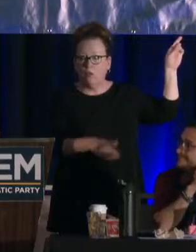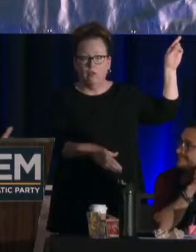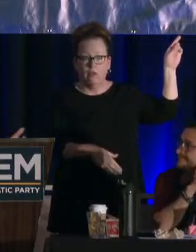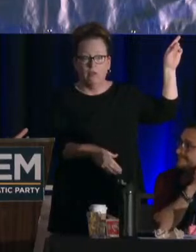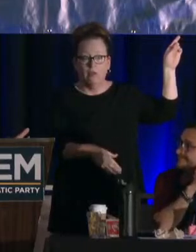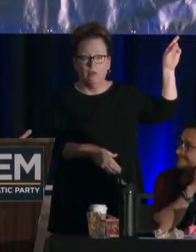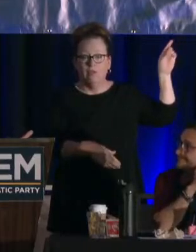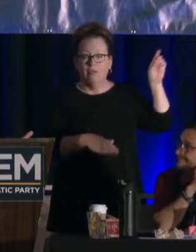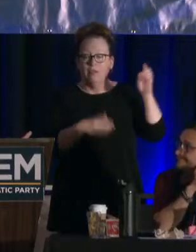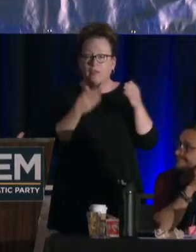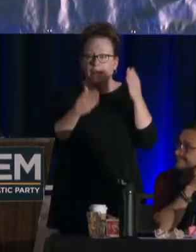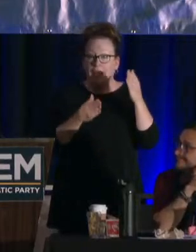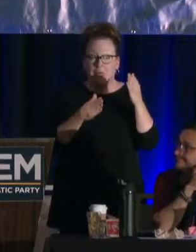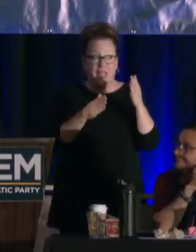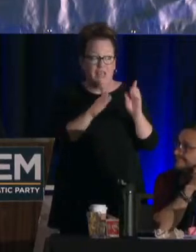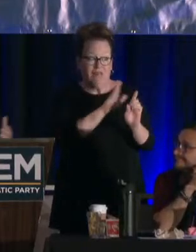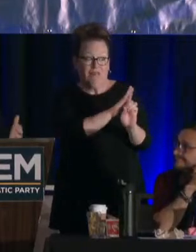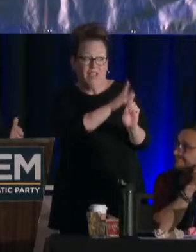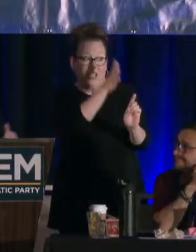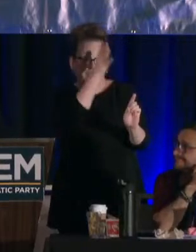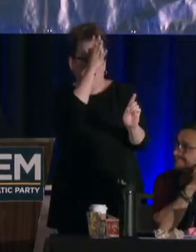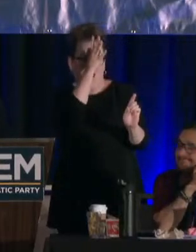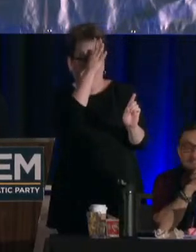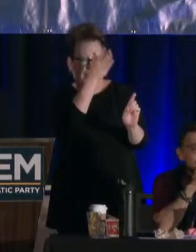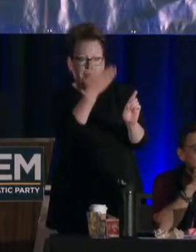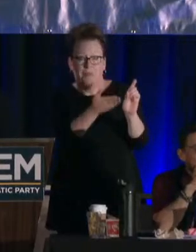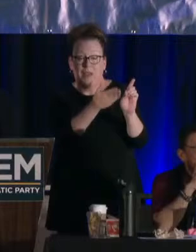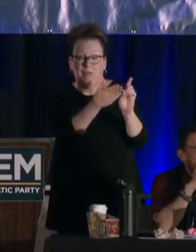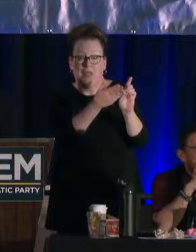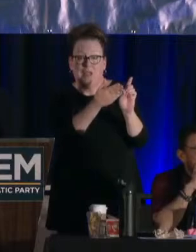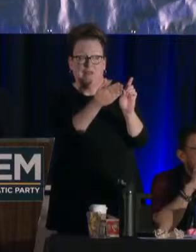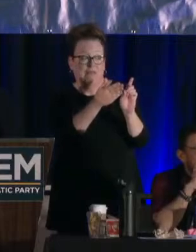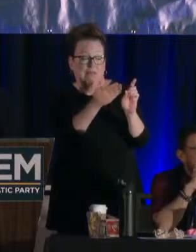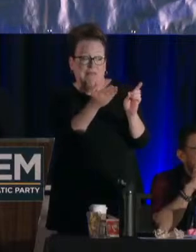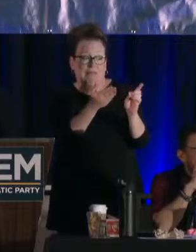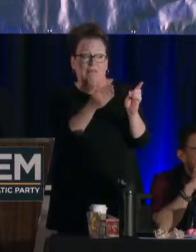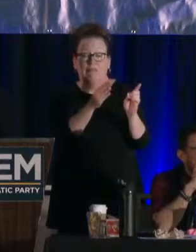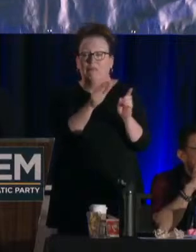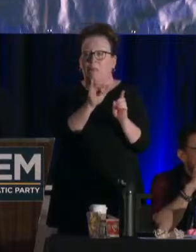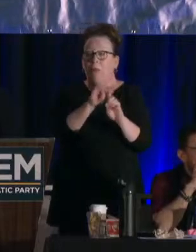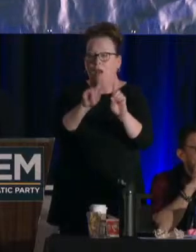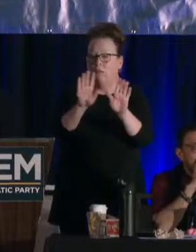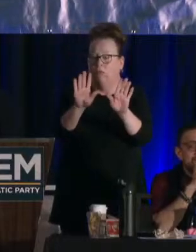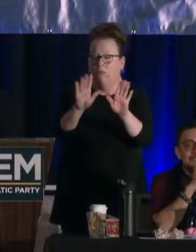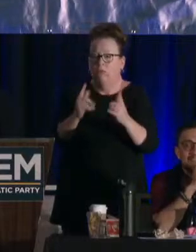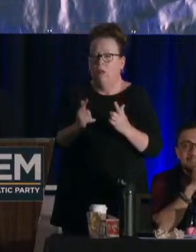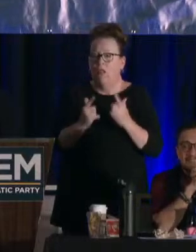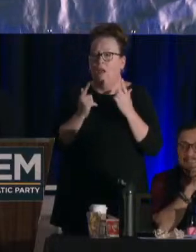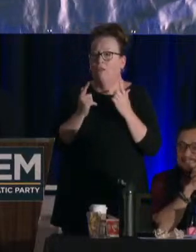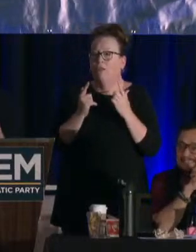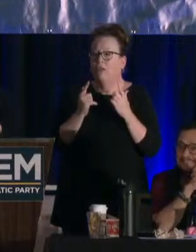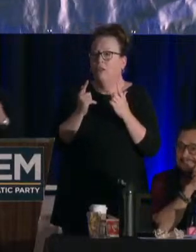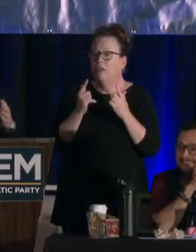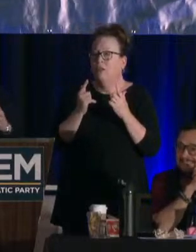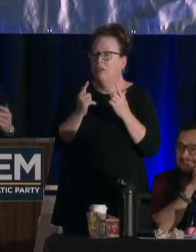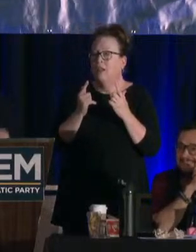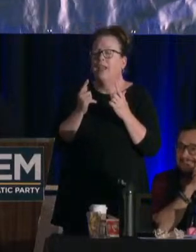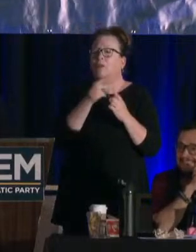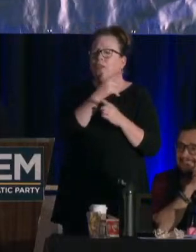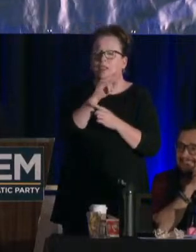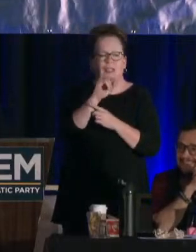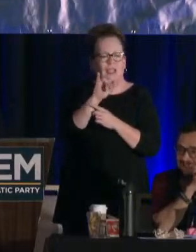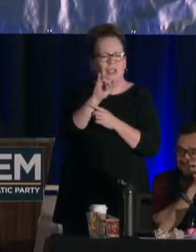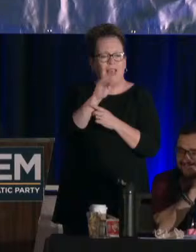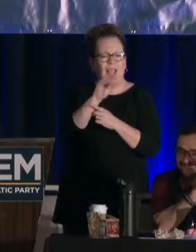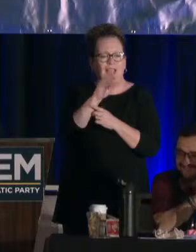Maybe it was his father, or maybe it's the senior, Isidore Hall Sr. Isidore Hall Jr., that many of us have